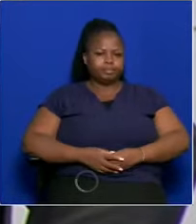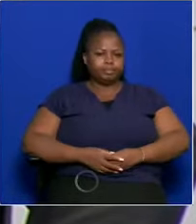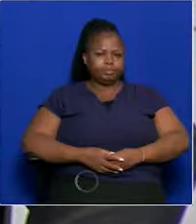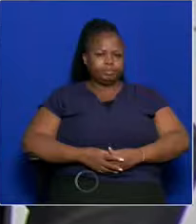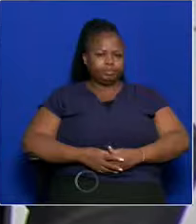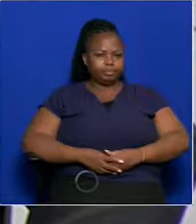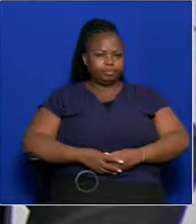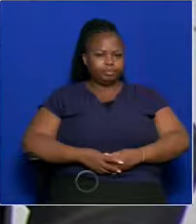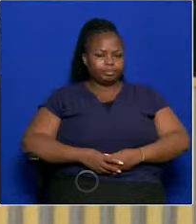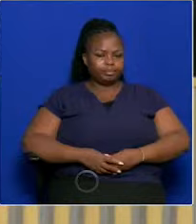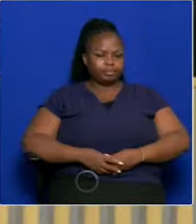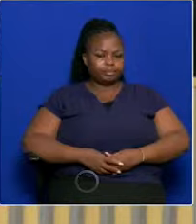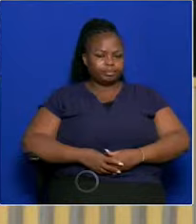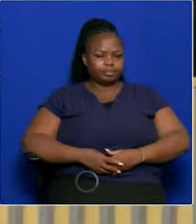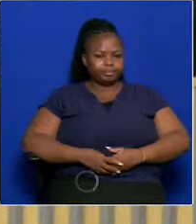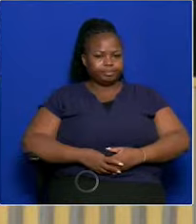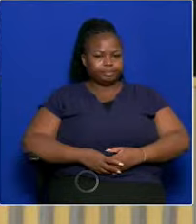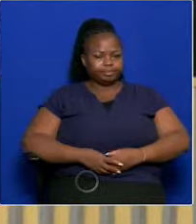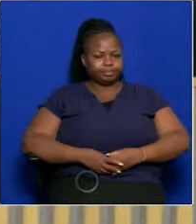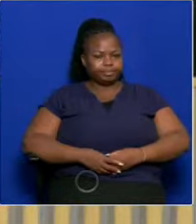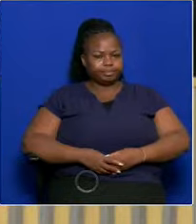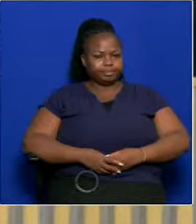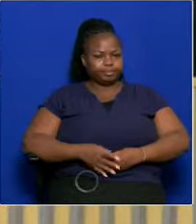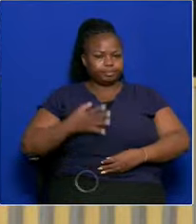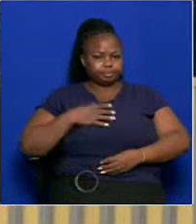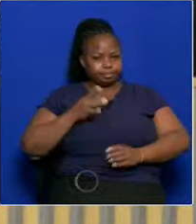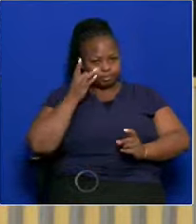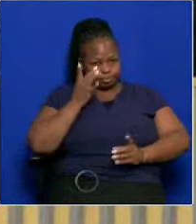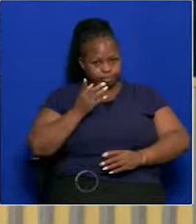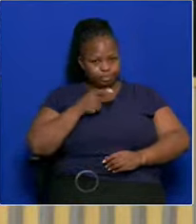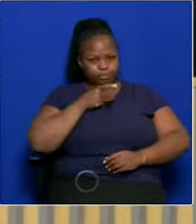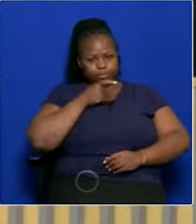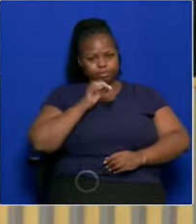Can I put this to you for your comment?